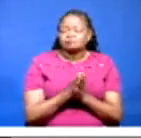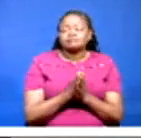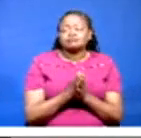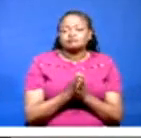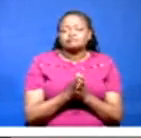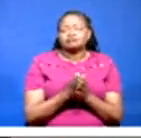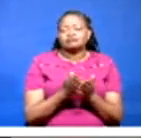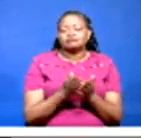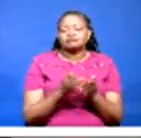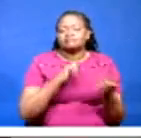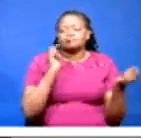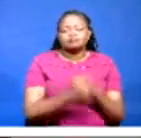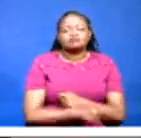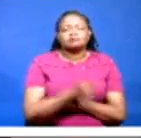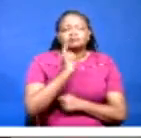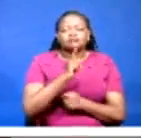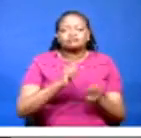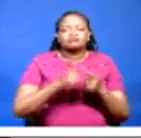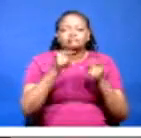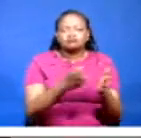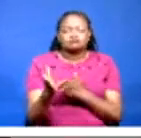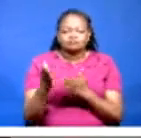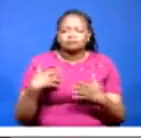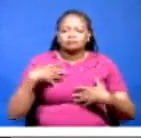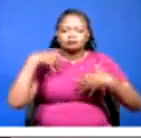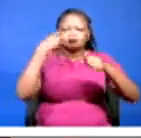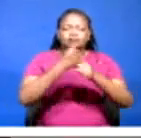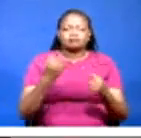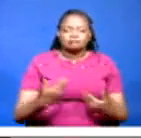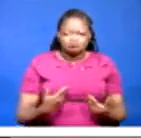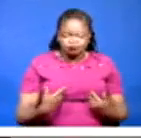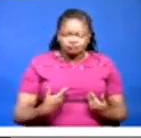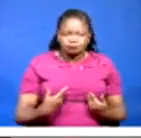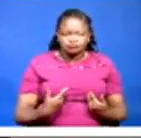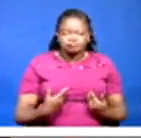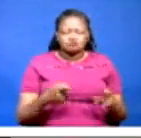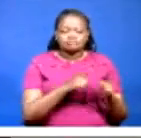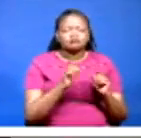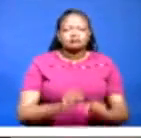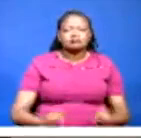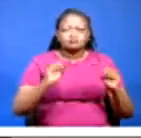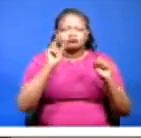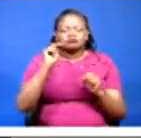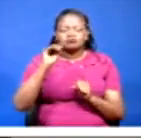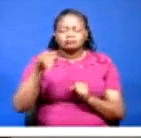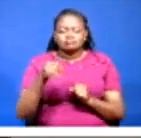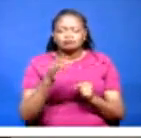opportunity. I am confident that as chair of NCAJ Committee on